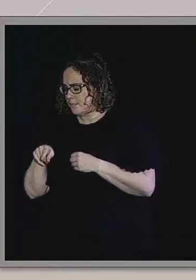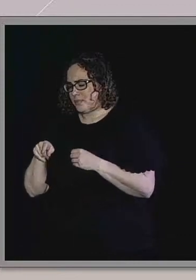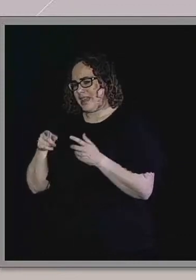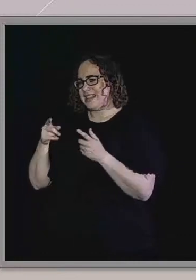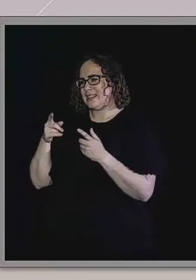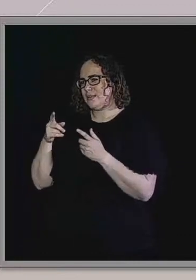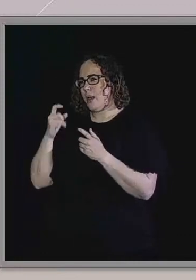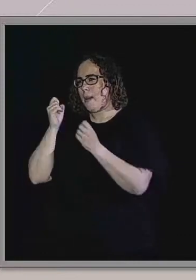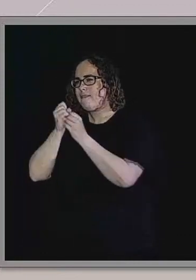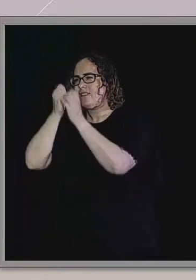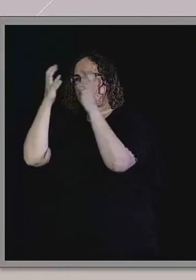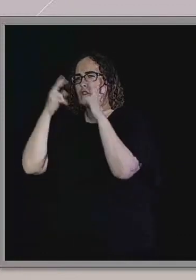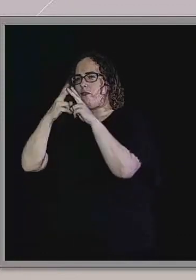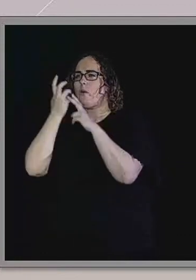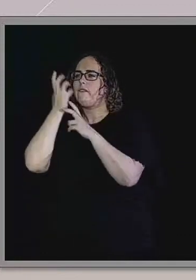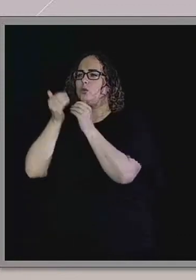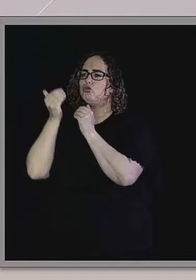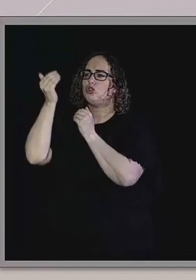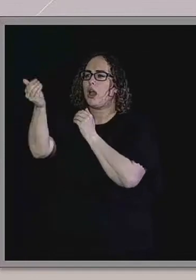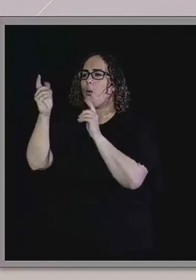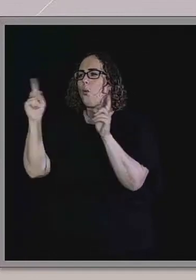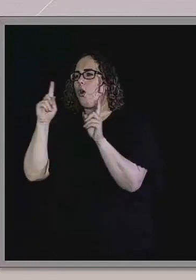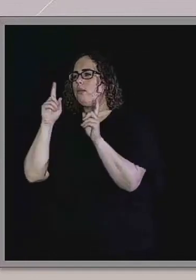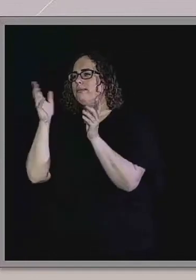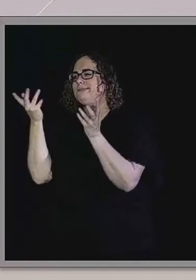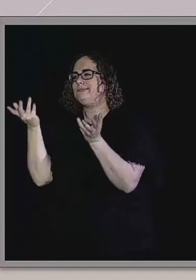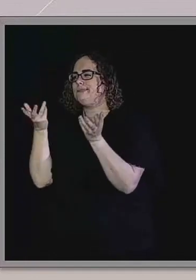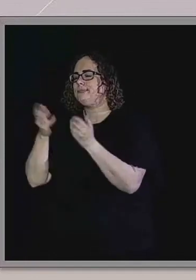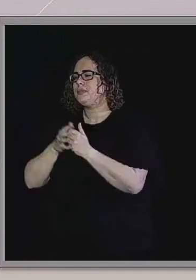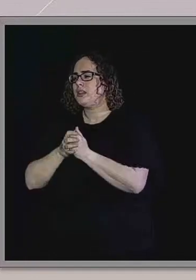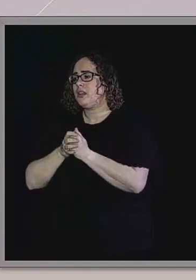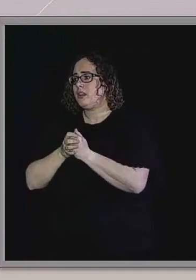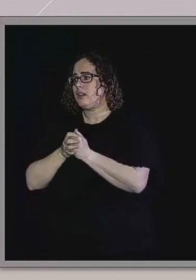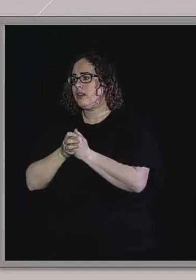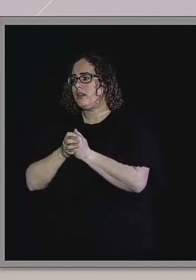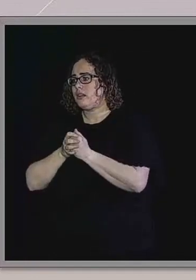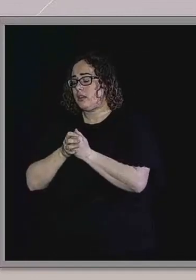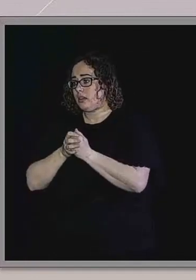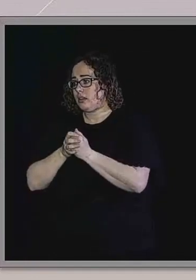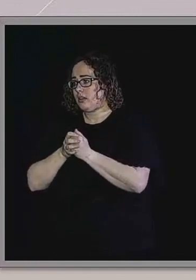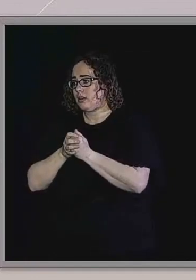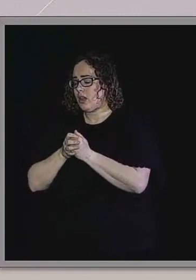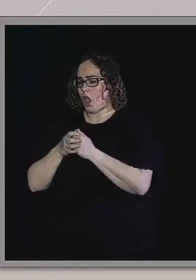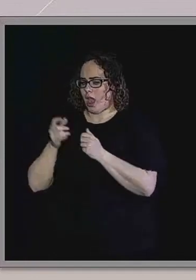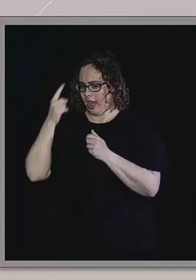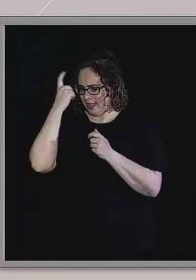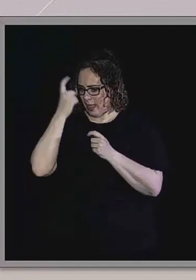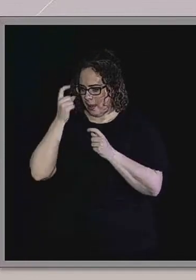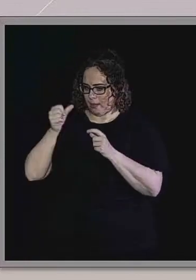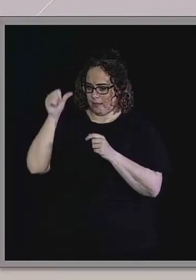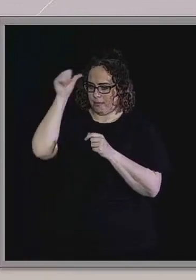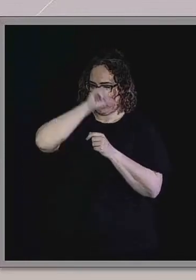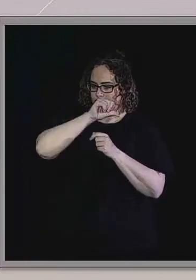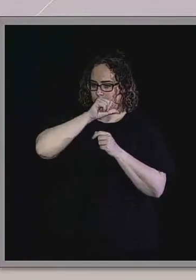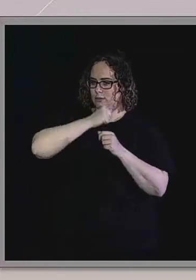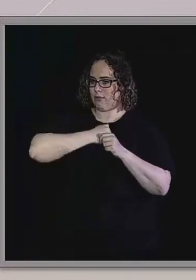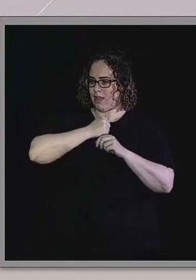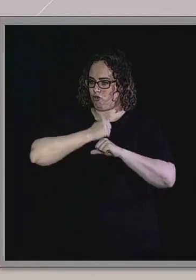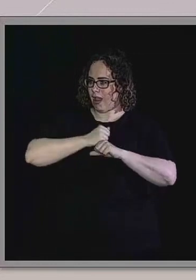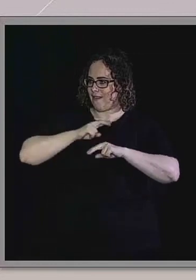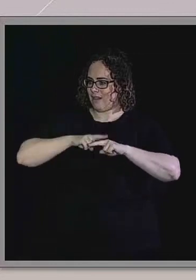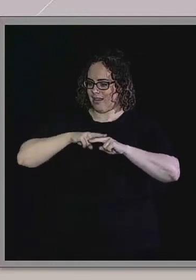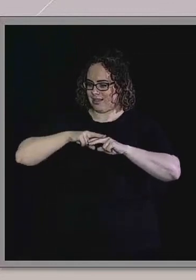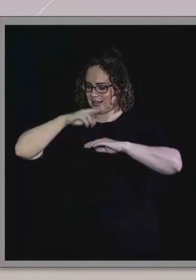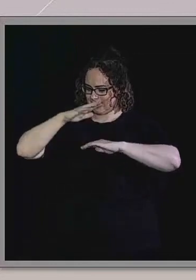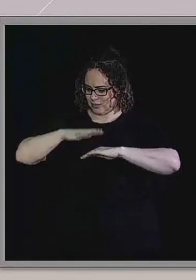do this for the rest of my life. I want to at some stage, call it quit and go back to my grandfather's community out on country and live